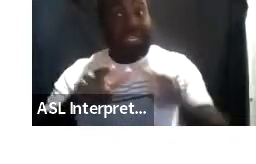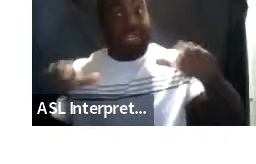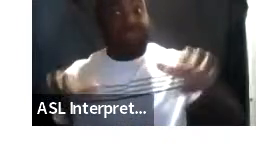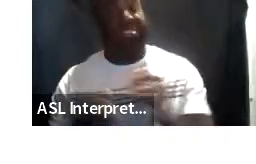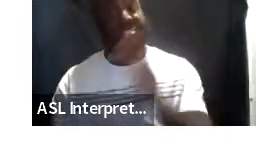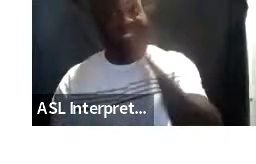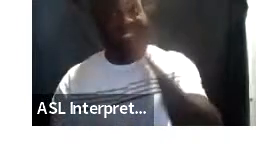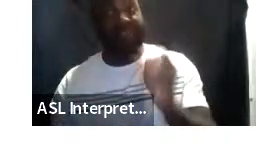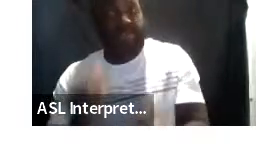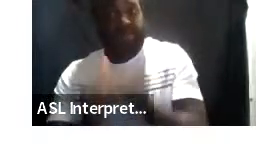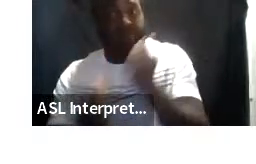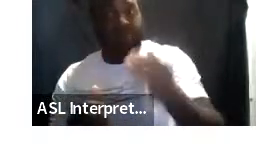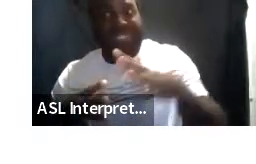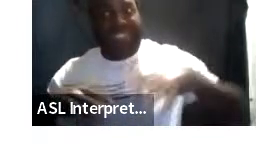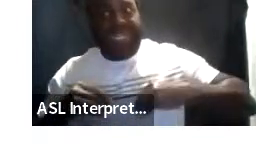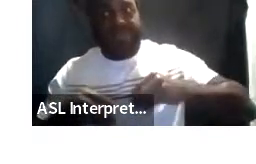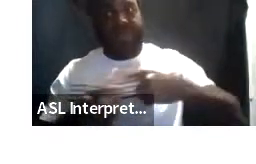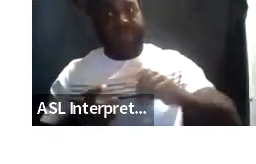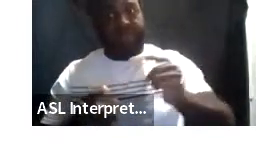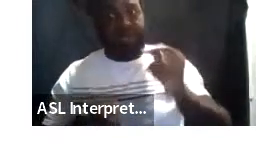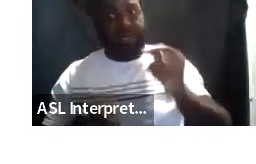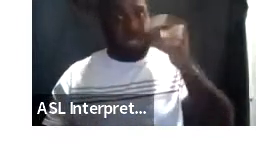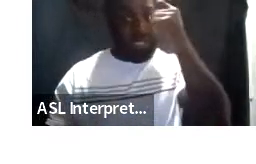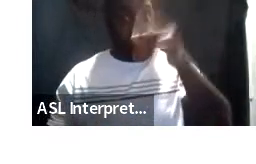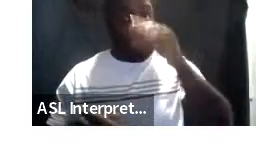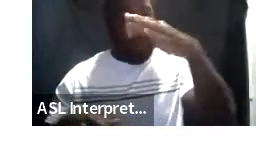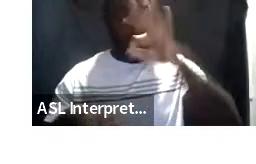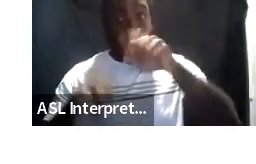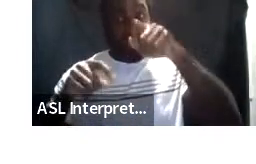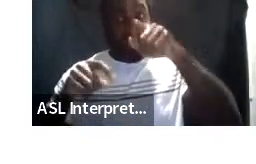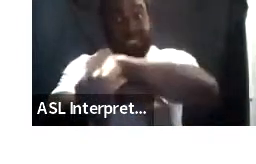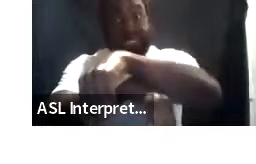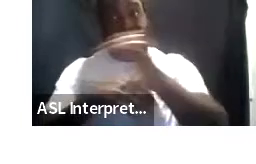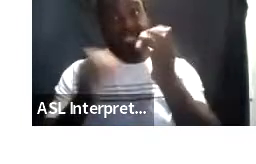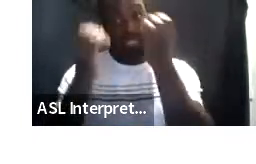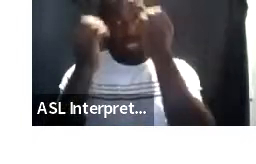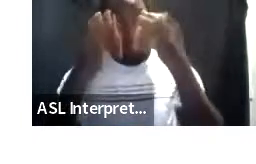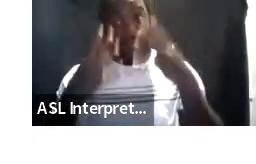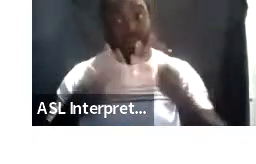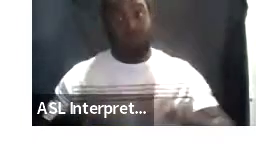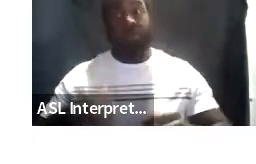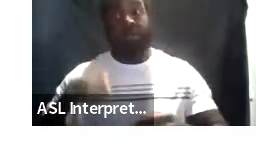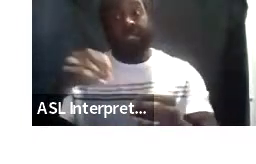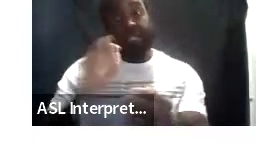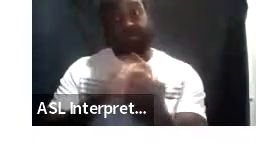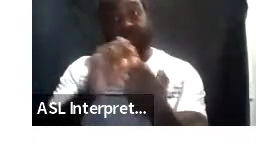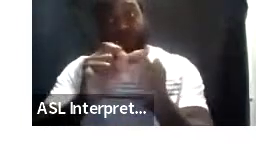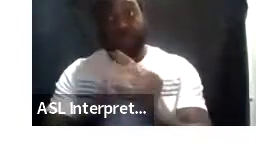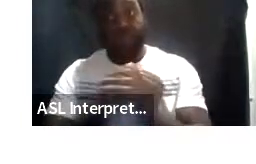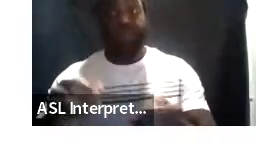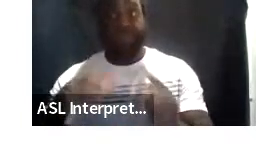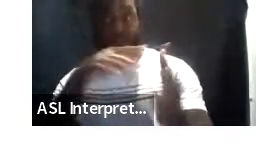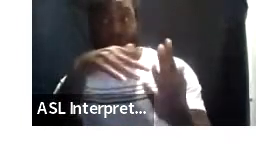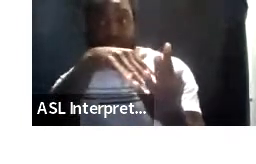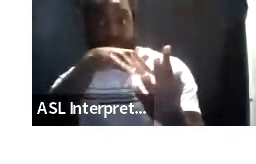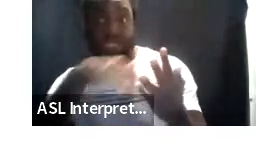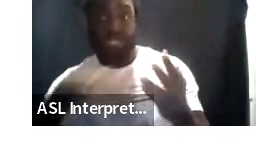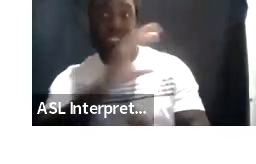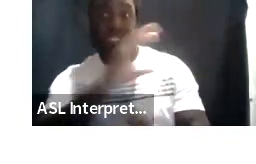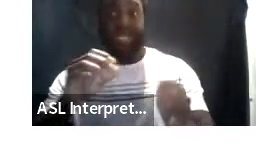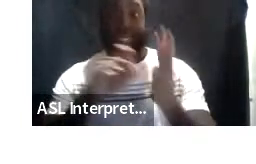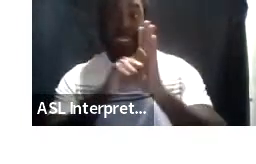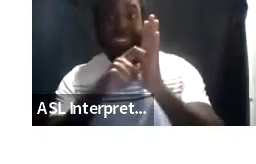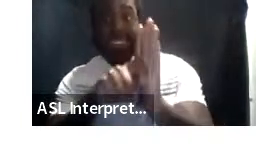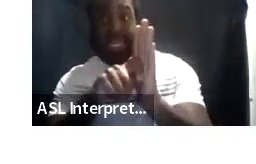exciting, but I think you'll find tonight's info session has been written with case studies and examples that will help you understand